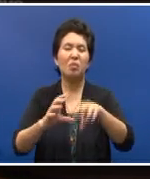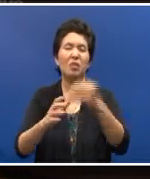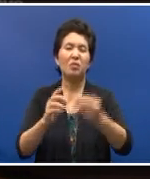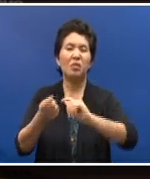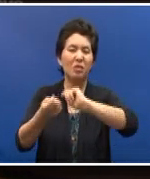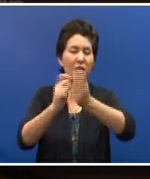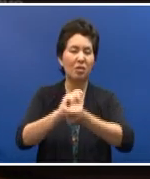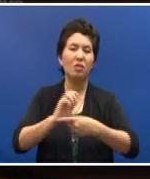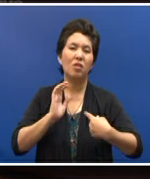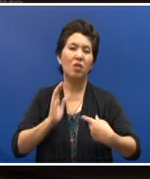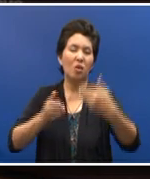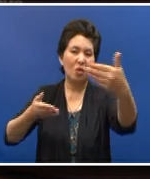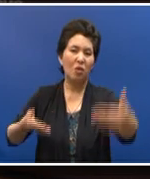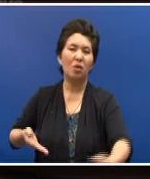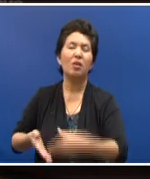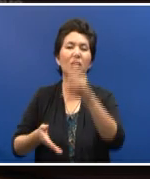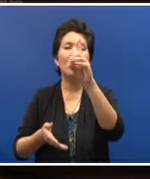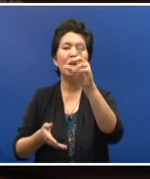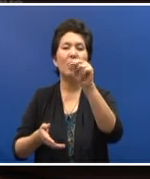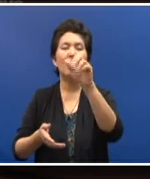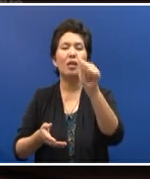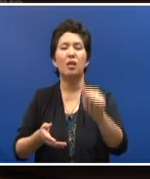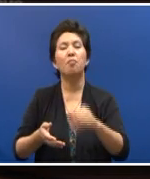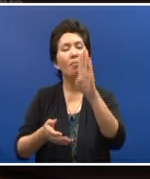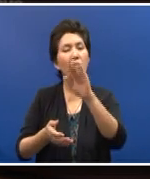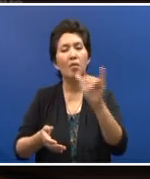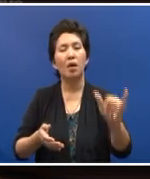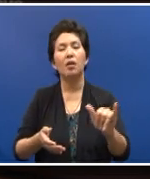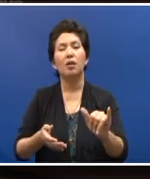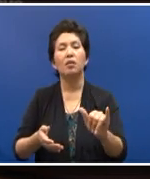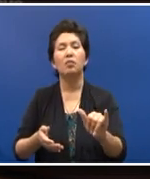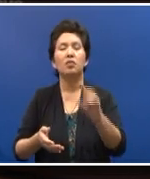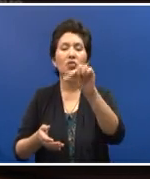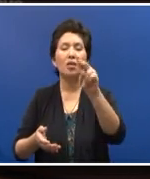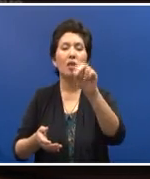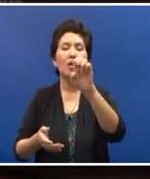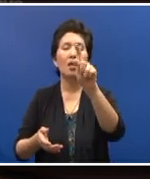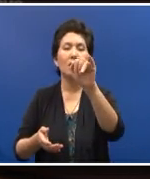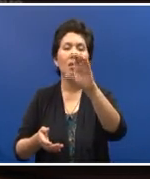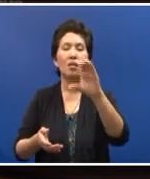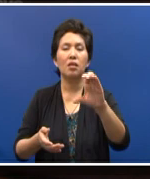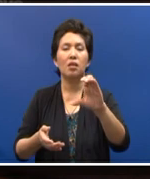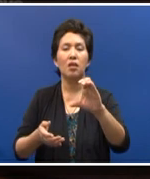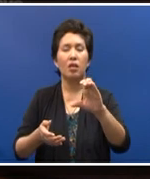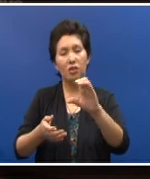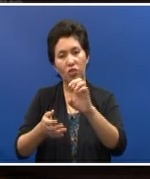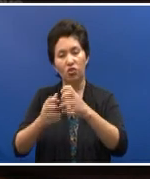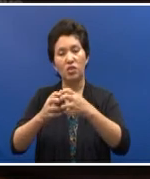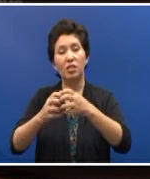introduced into their DNA by genetic engineering techniques. Okay,